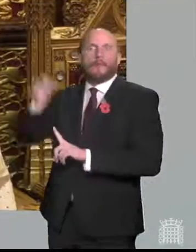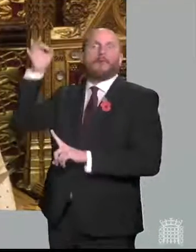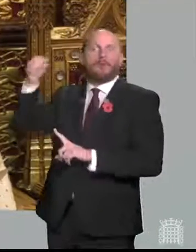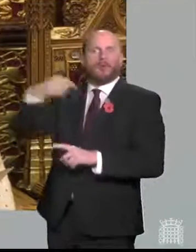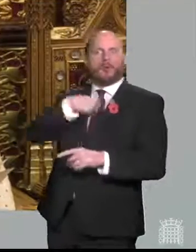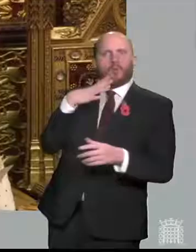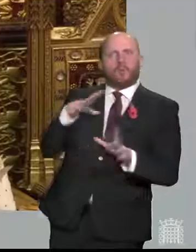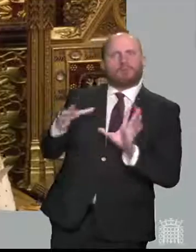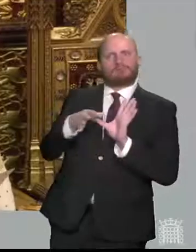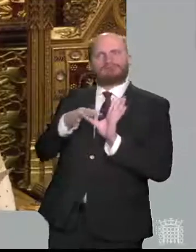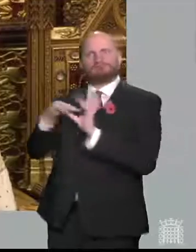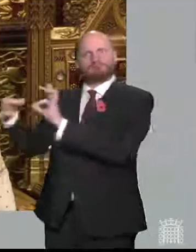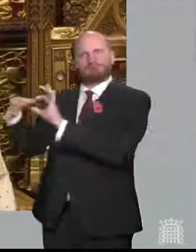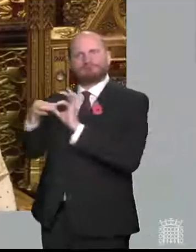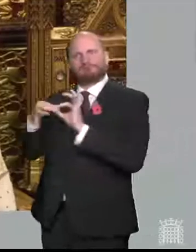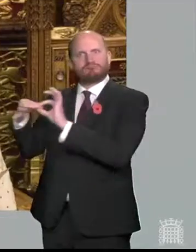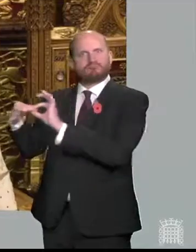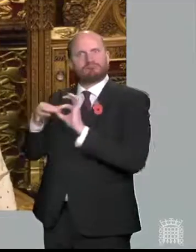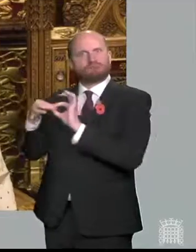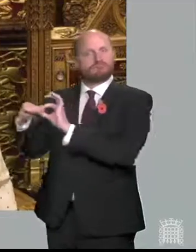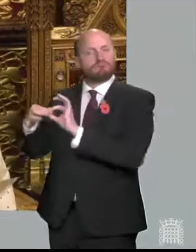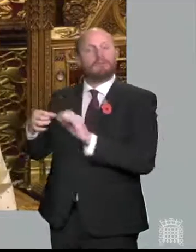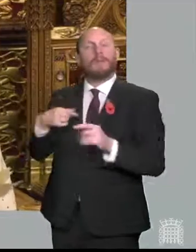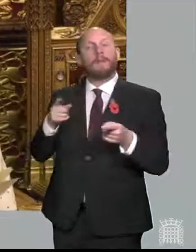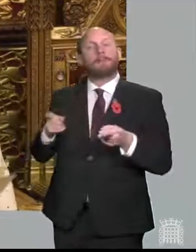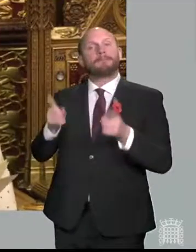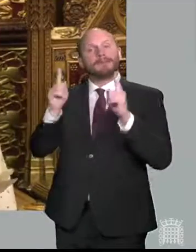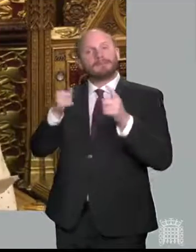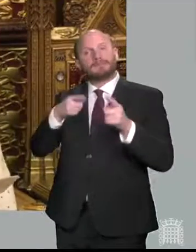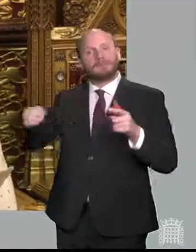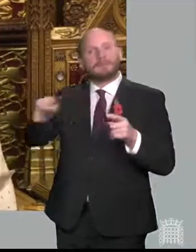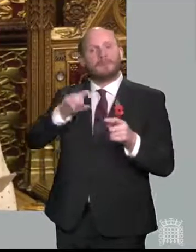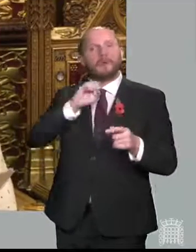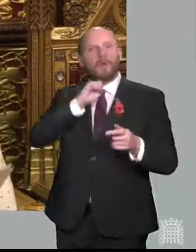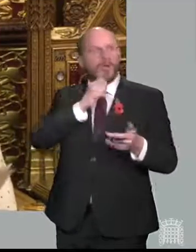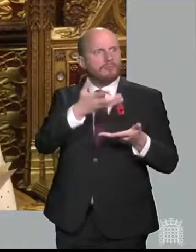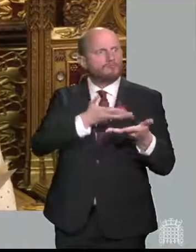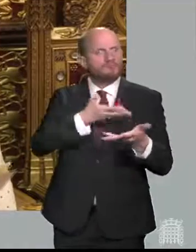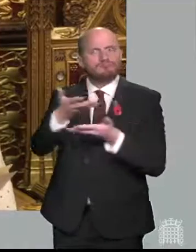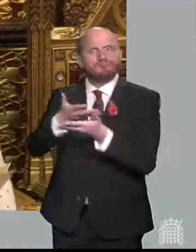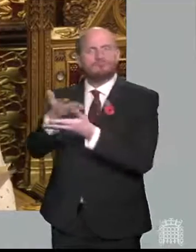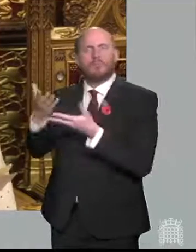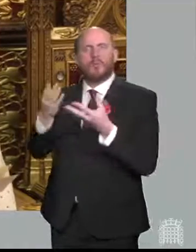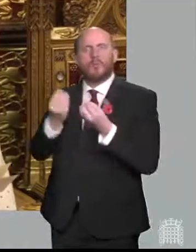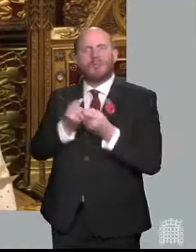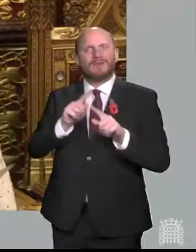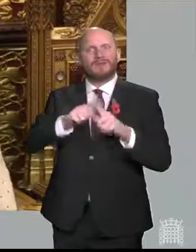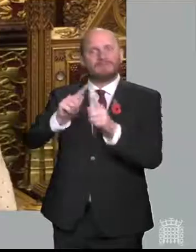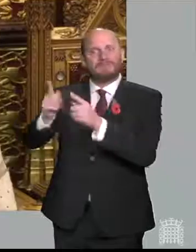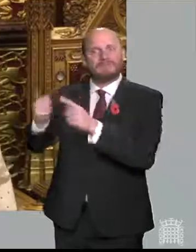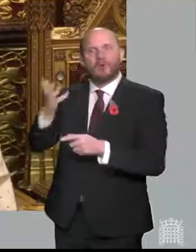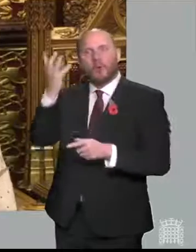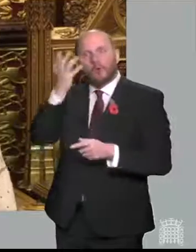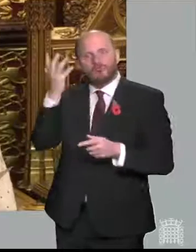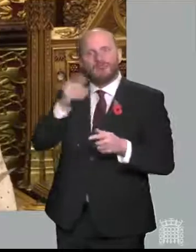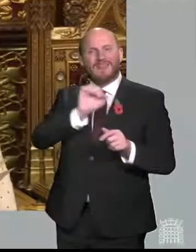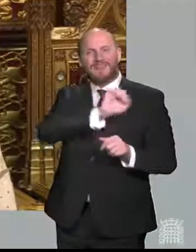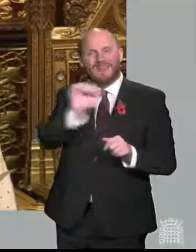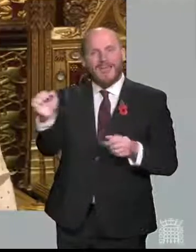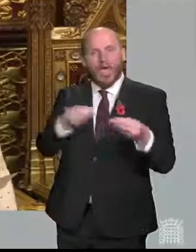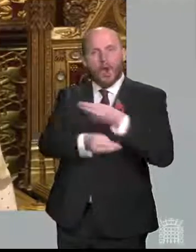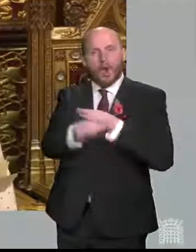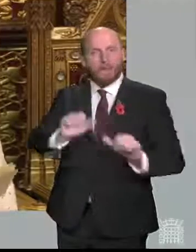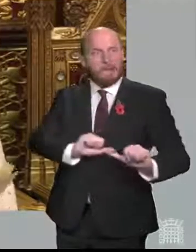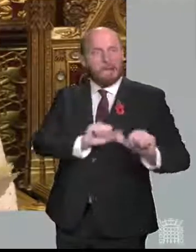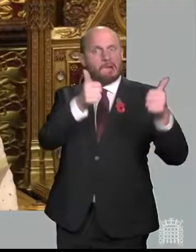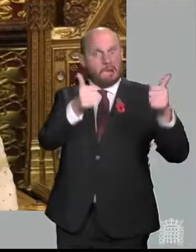My ministers will continue to negotiate trade agreements with dynamic economies, delivering jobs and growth